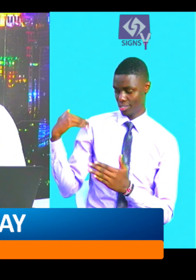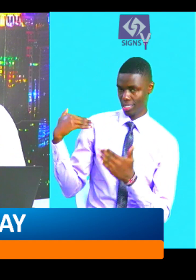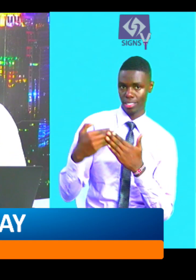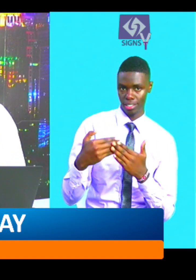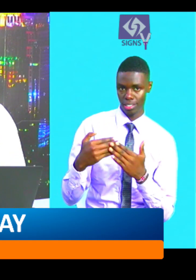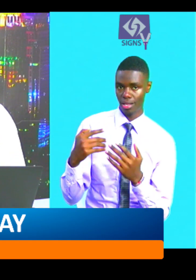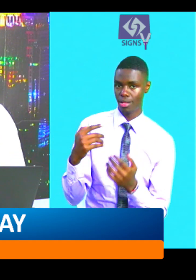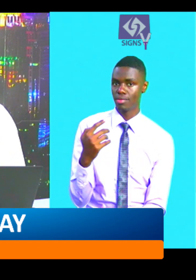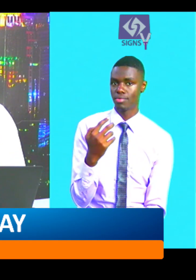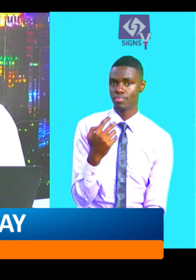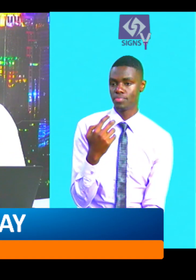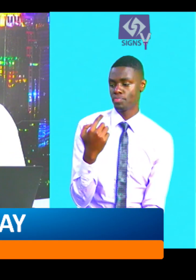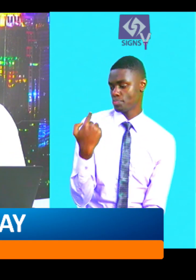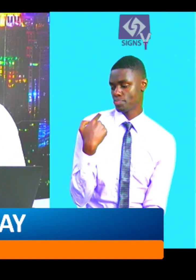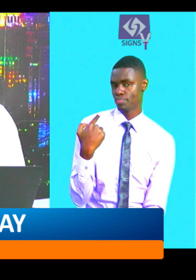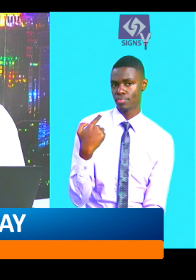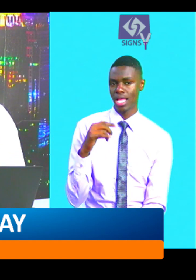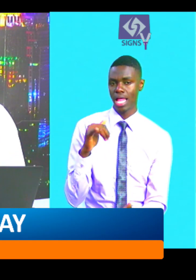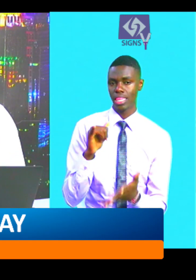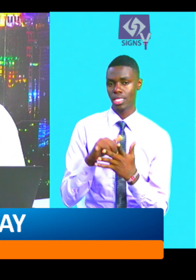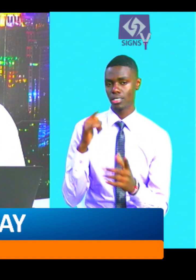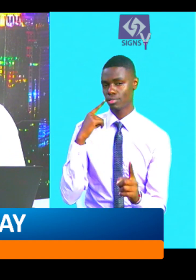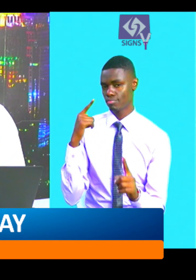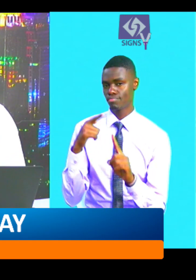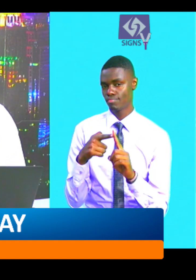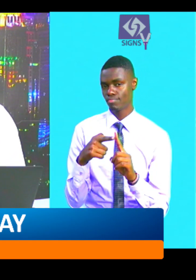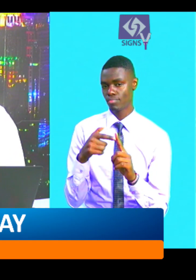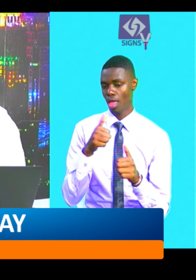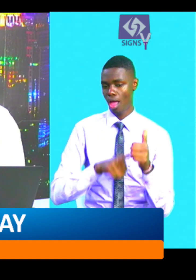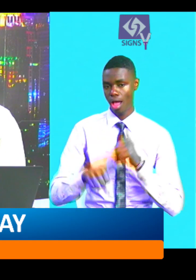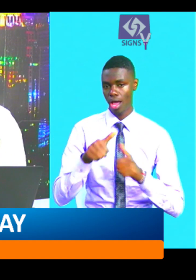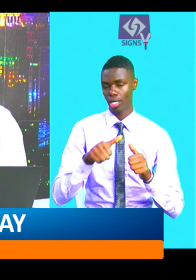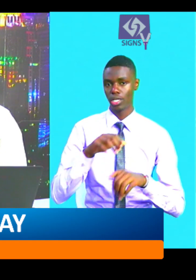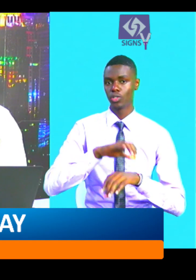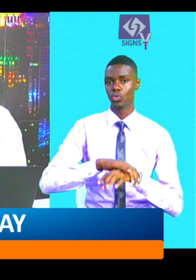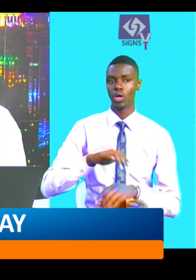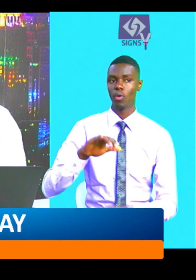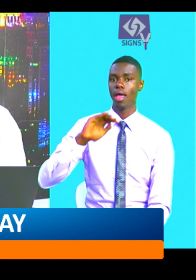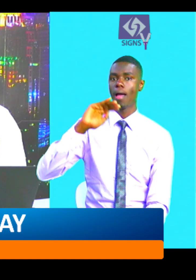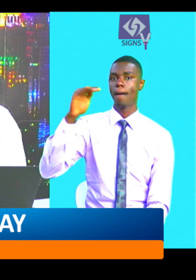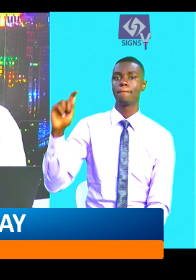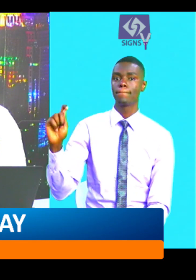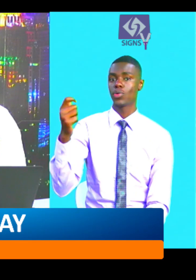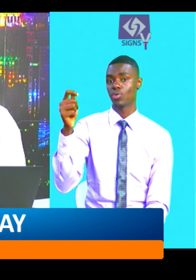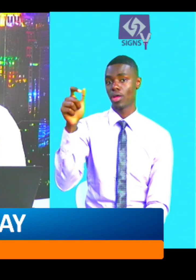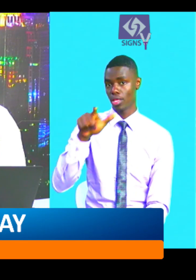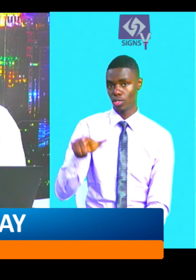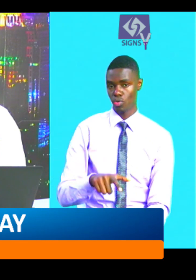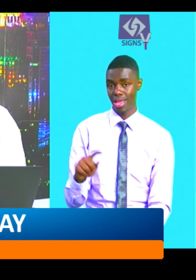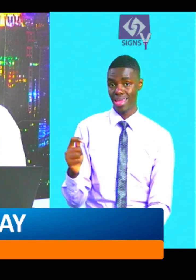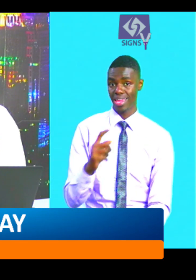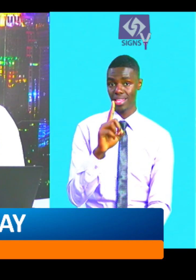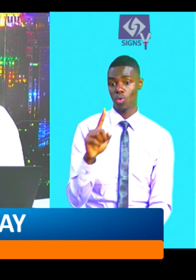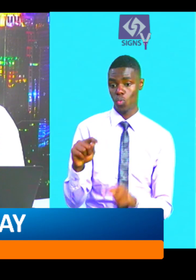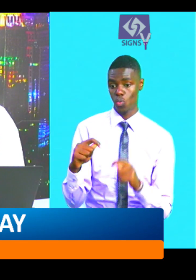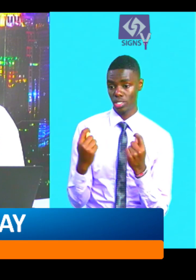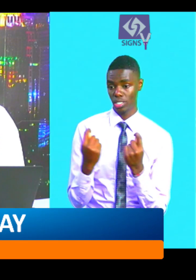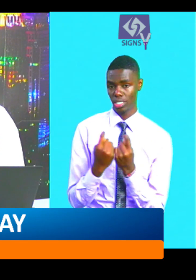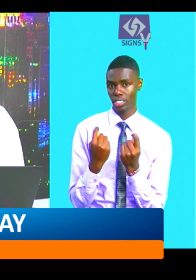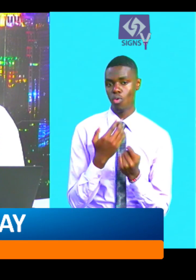since Monday till yesterday is that there's a deliberate act to acquire Mount